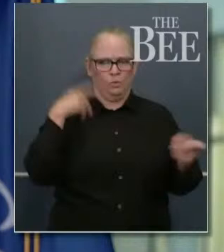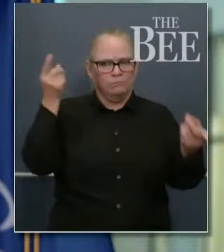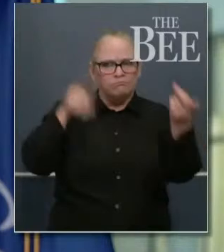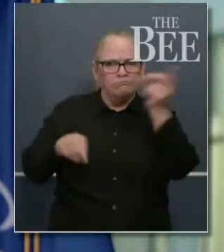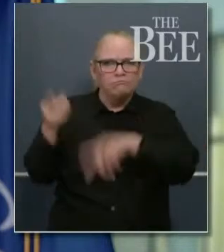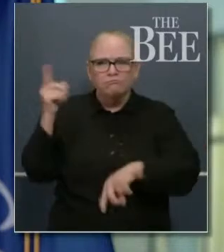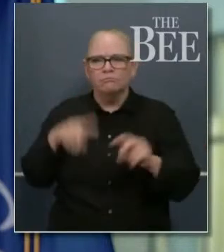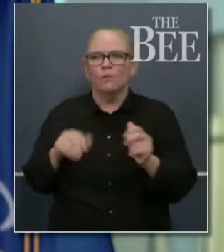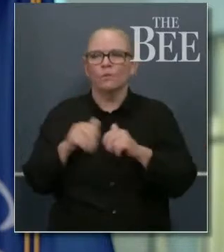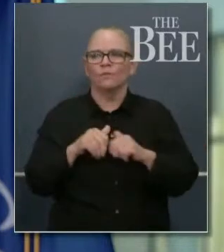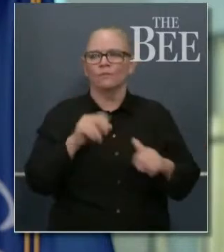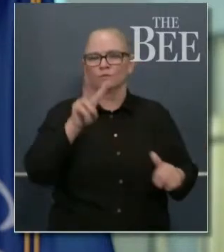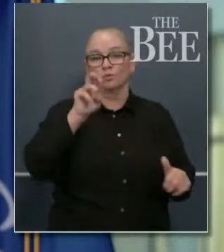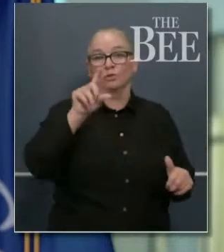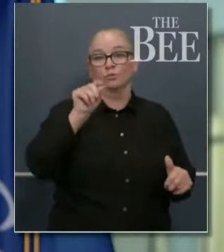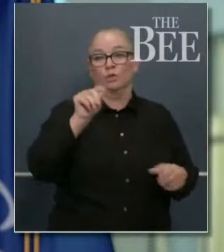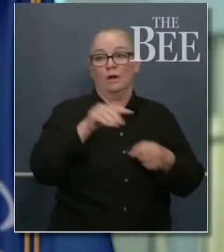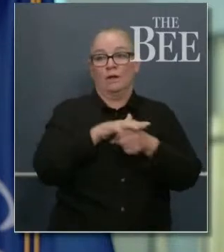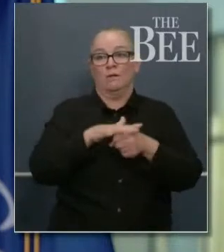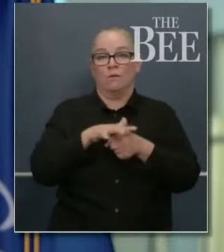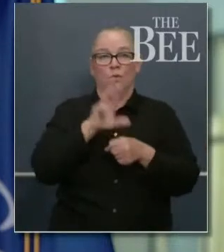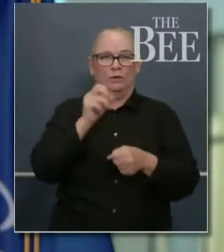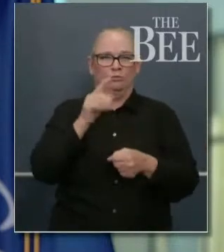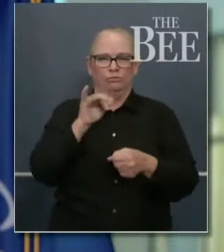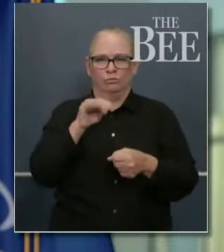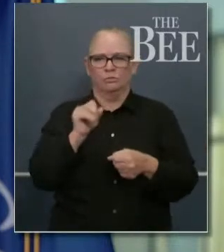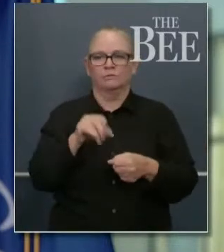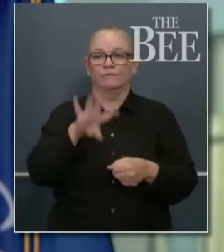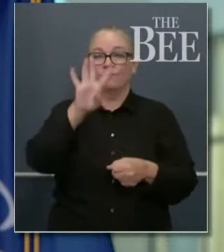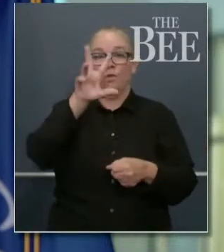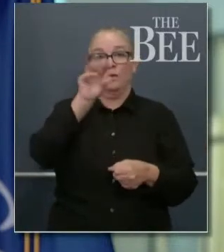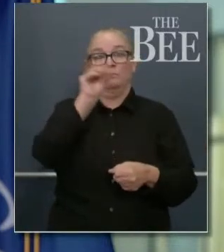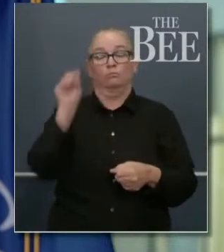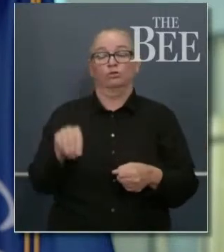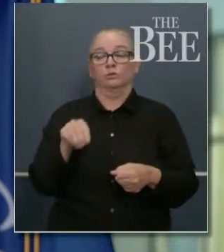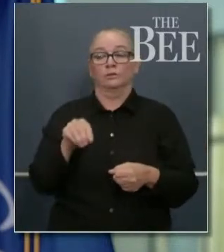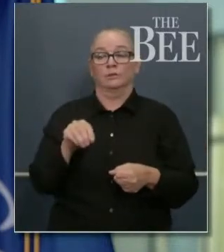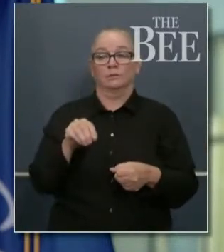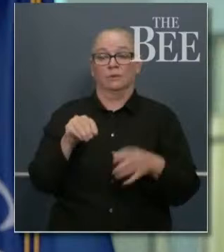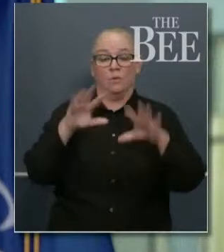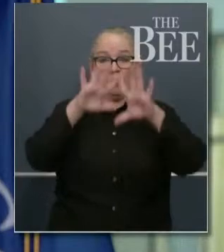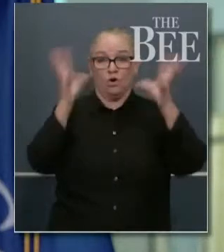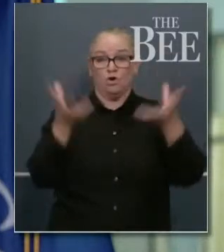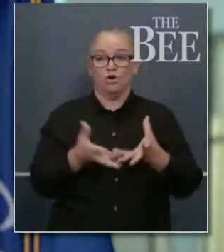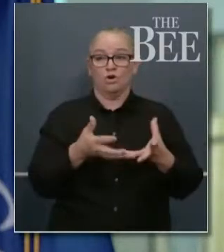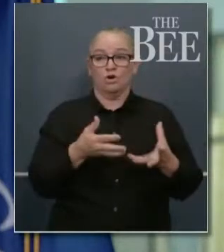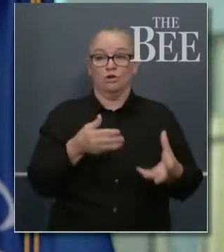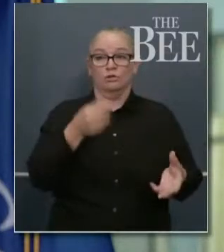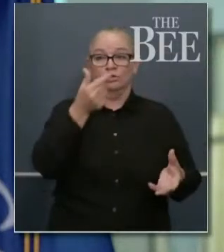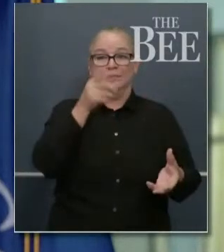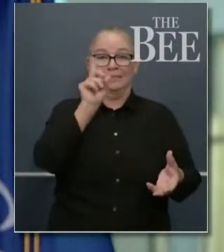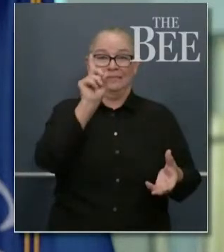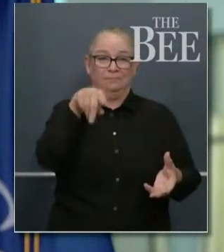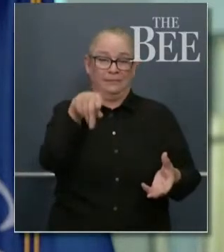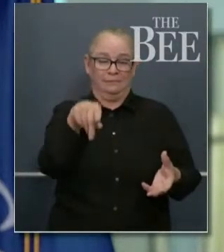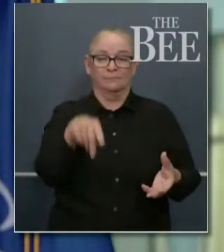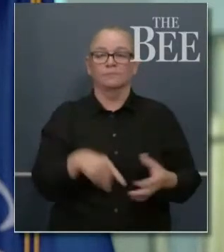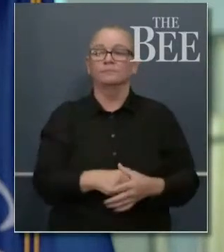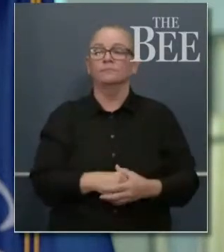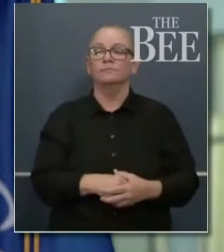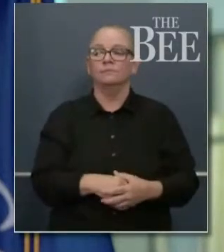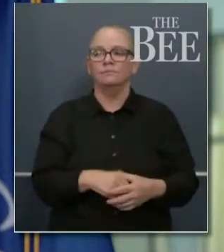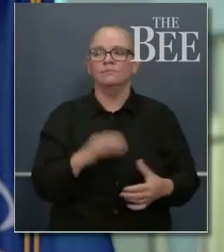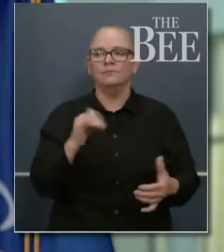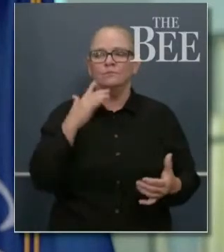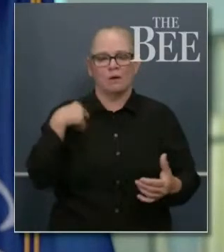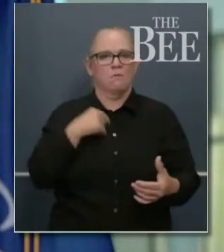jurisdictions representing 43% of the world's GDP that has advanced the cause that California is submitted to, and that